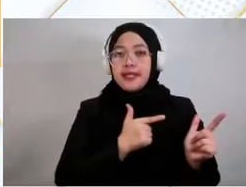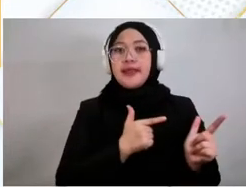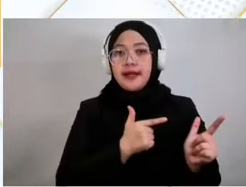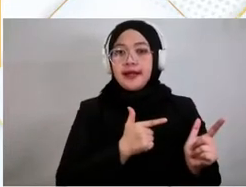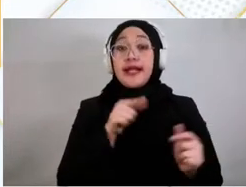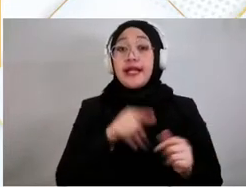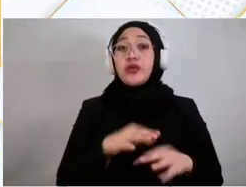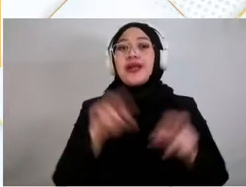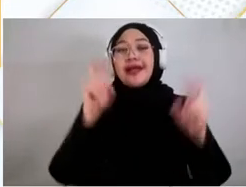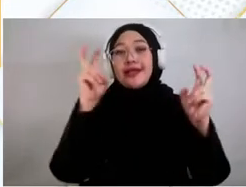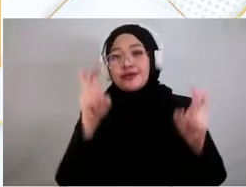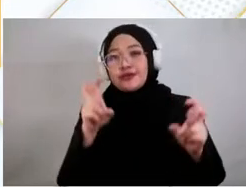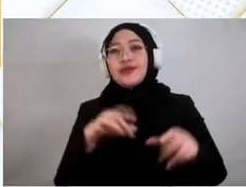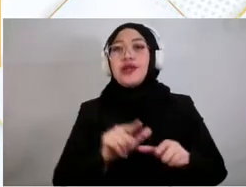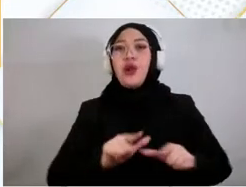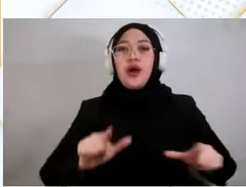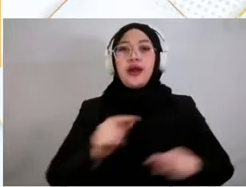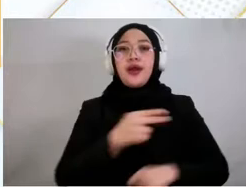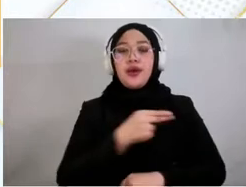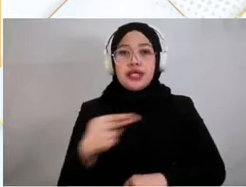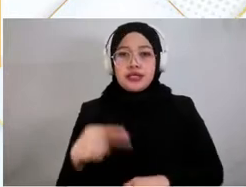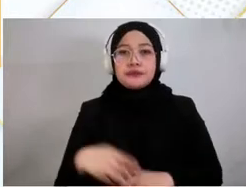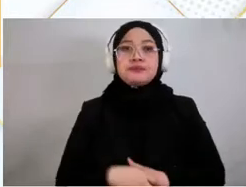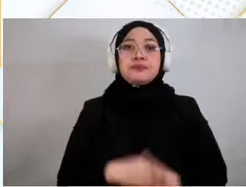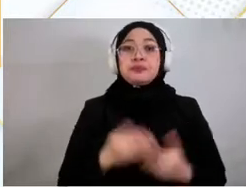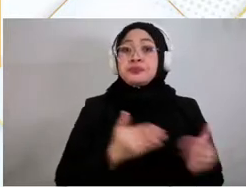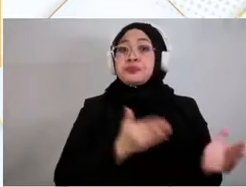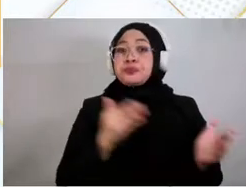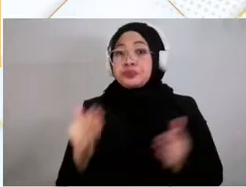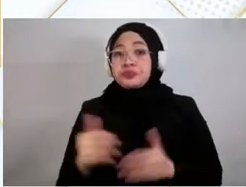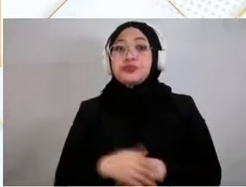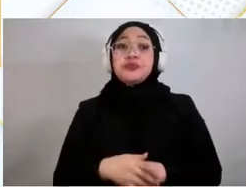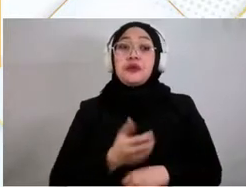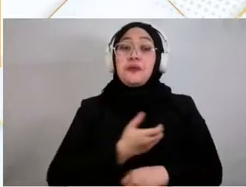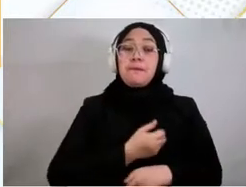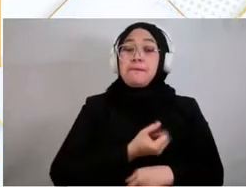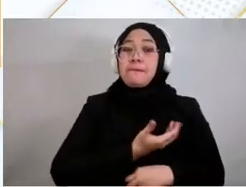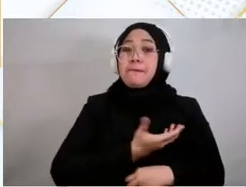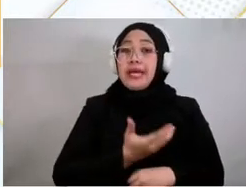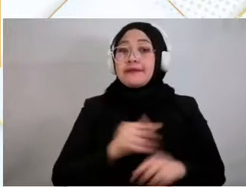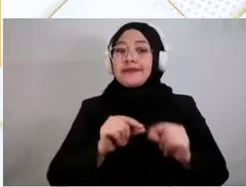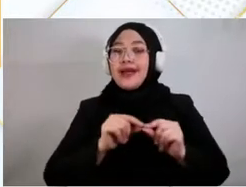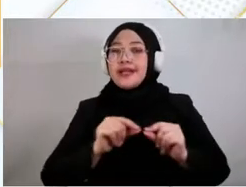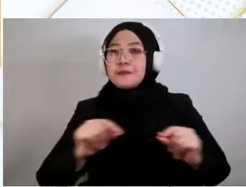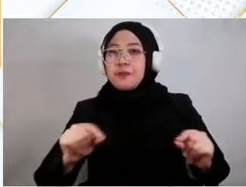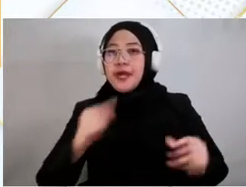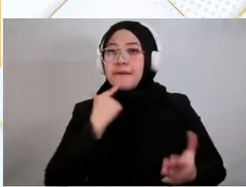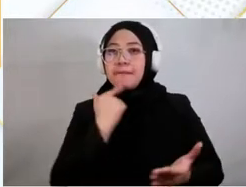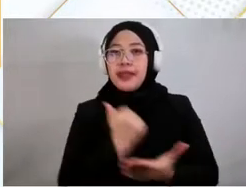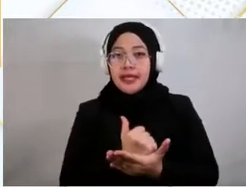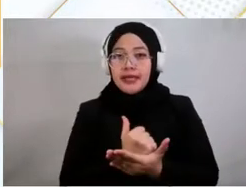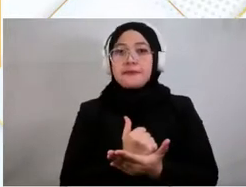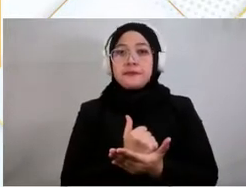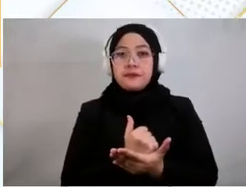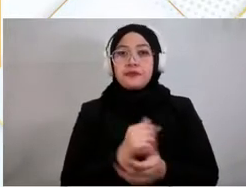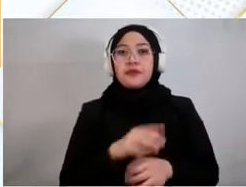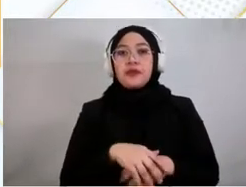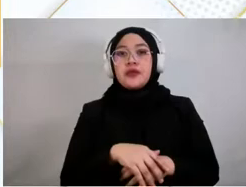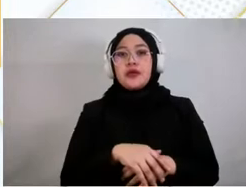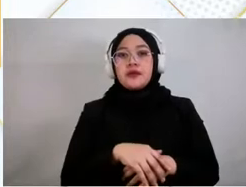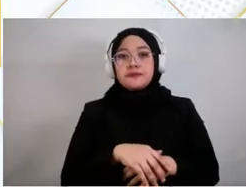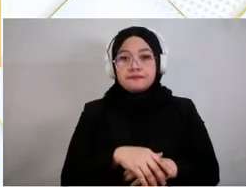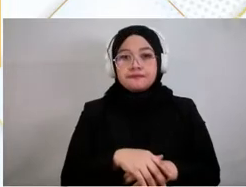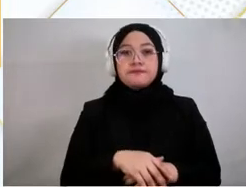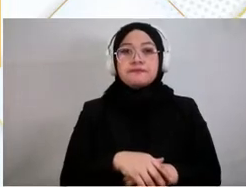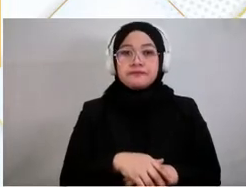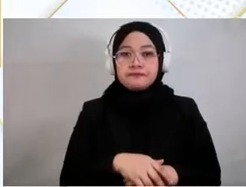level. On the state-to-state cooperations, I also would like to underline that bilateral cooperations between one with the